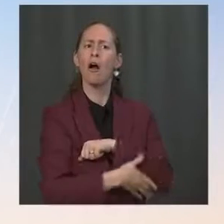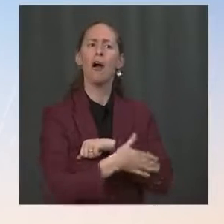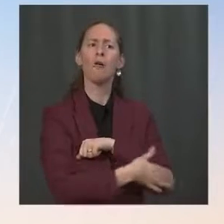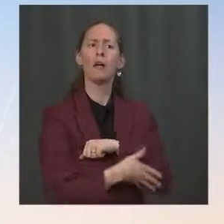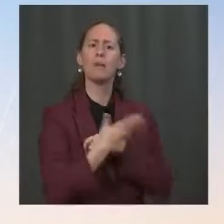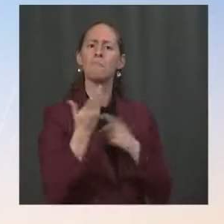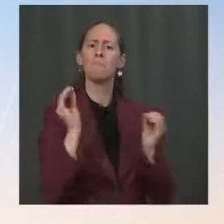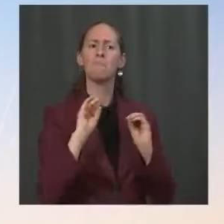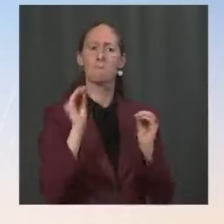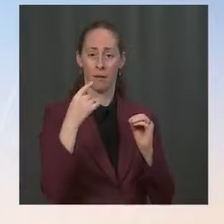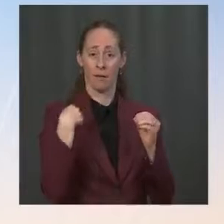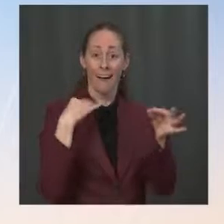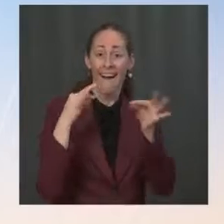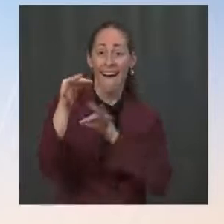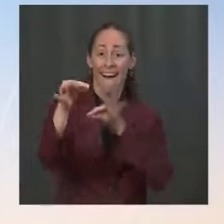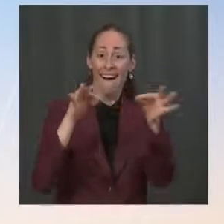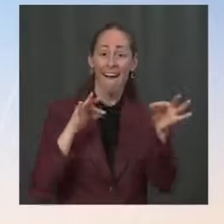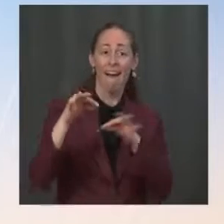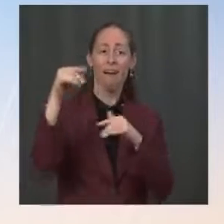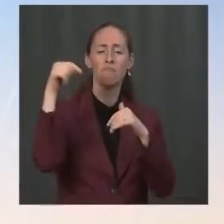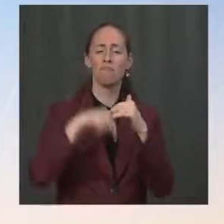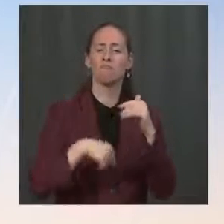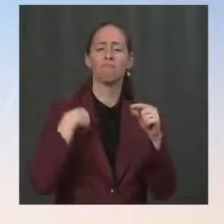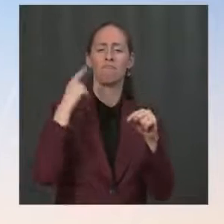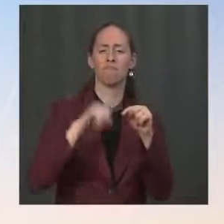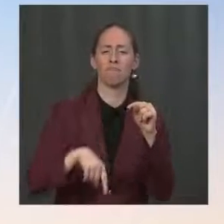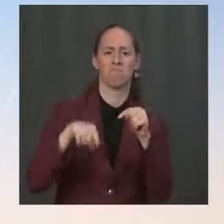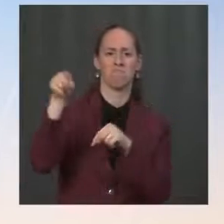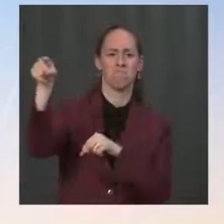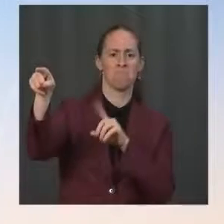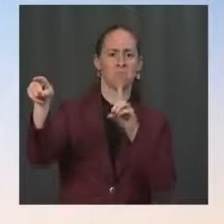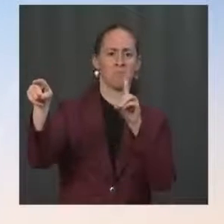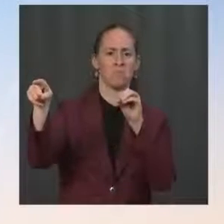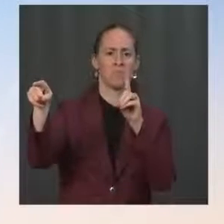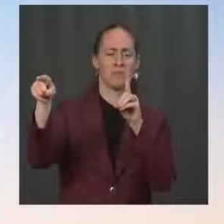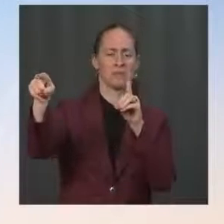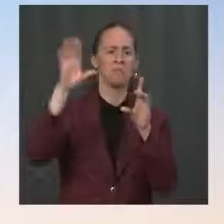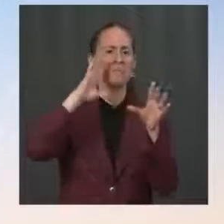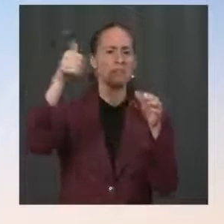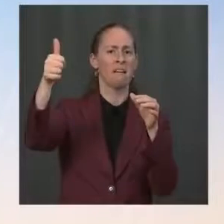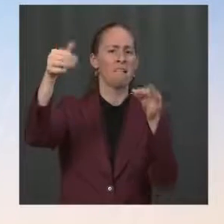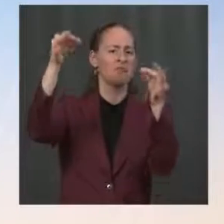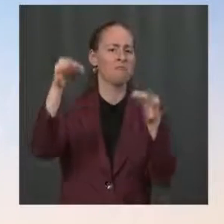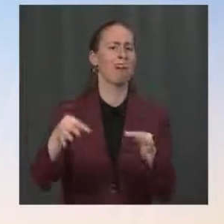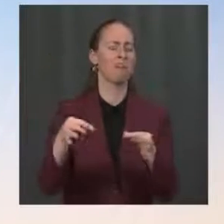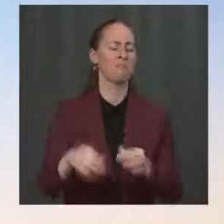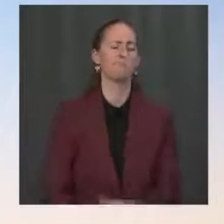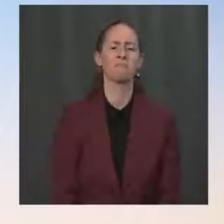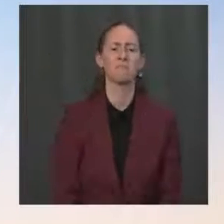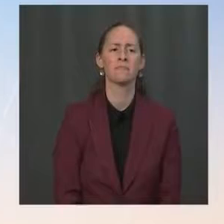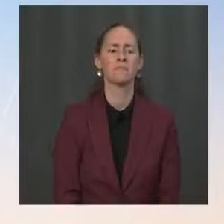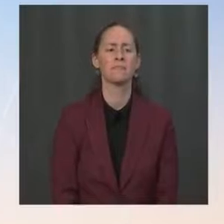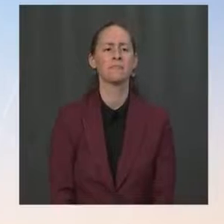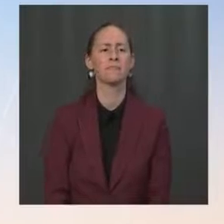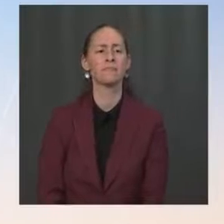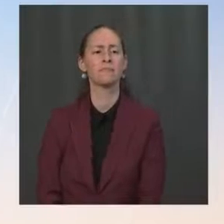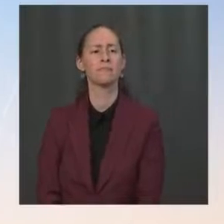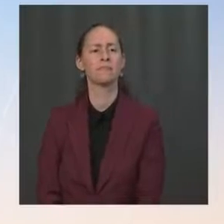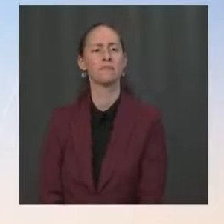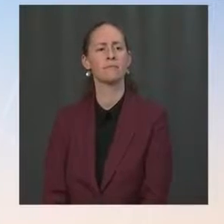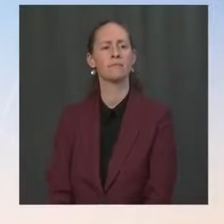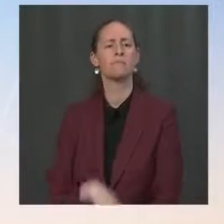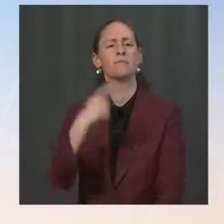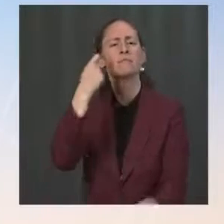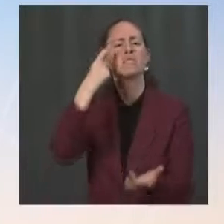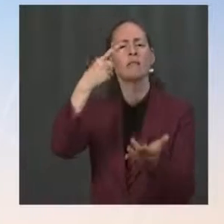I will leave that to them to take and leave it to them to outline anything on their timeline. Go ahead. Jen, you mentioned about the increasing concerns about this terror